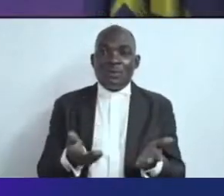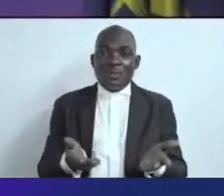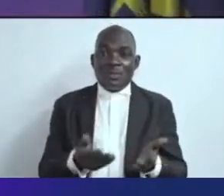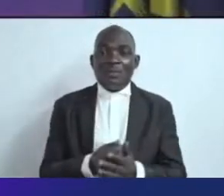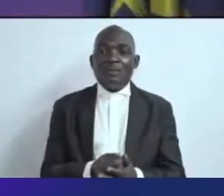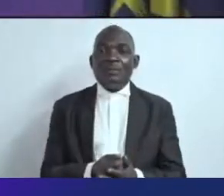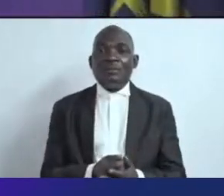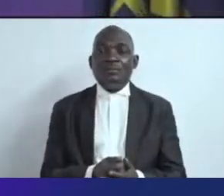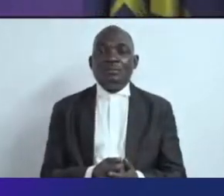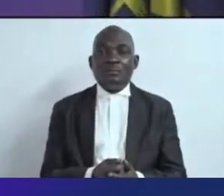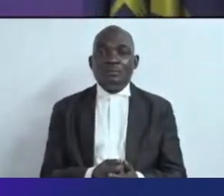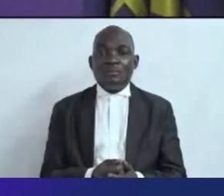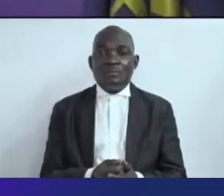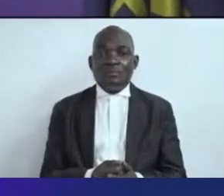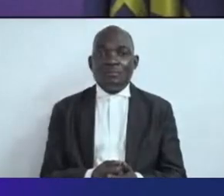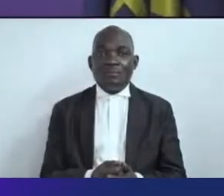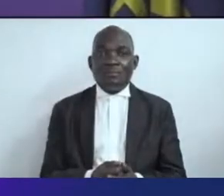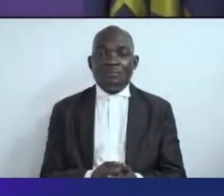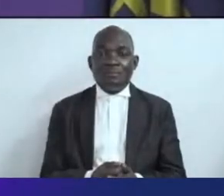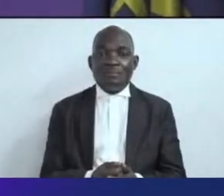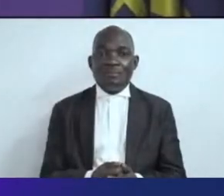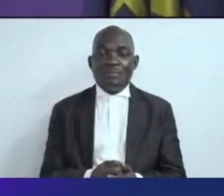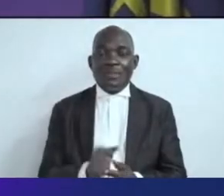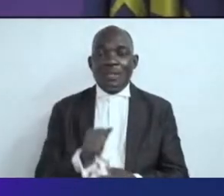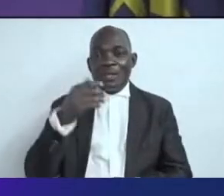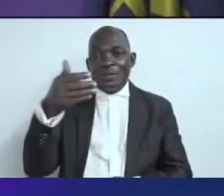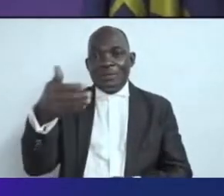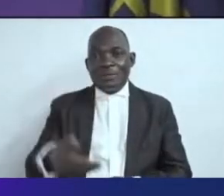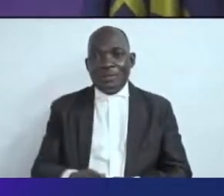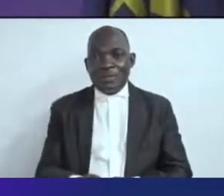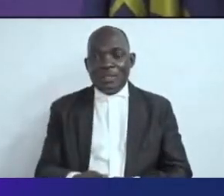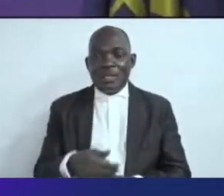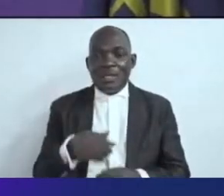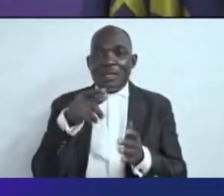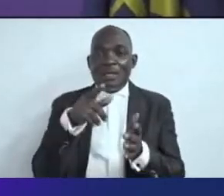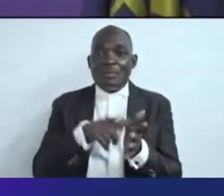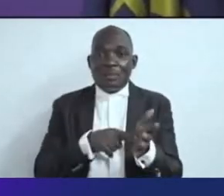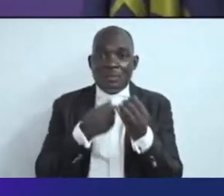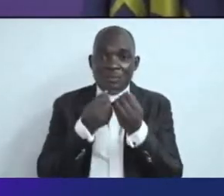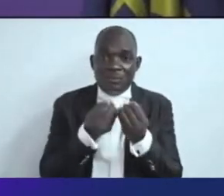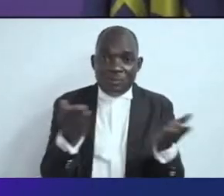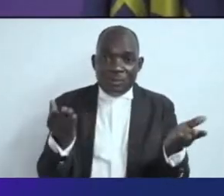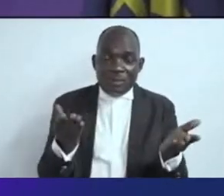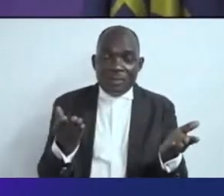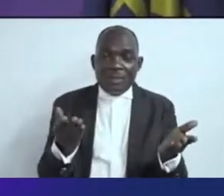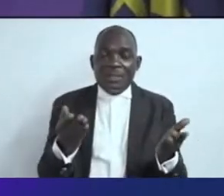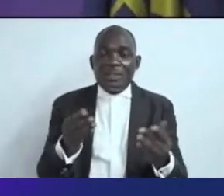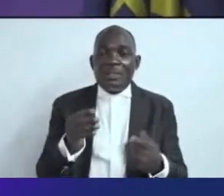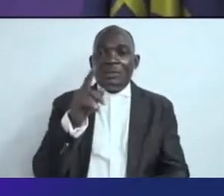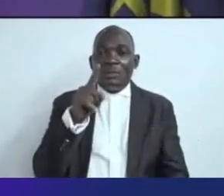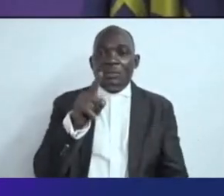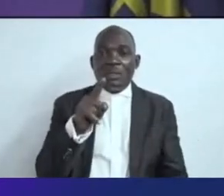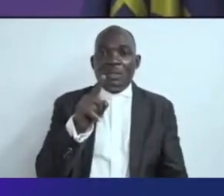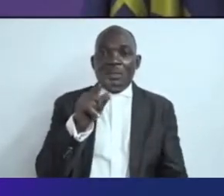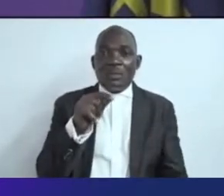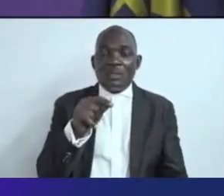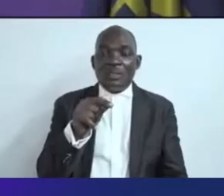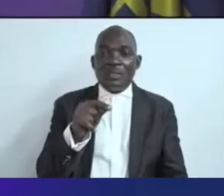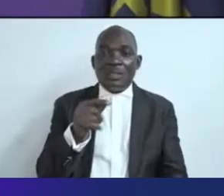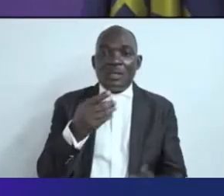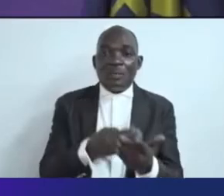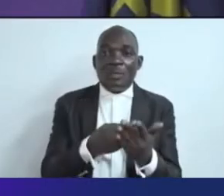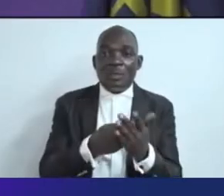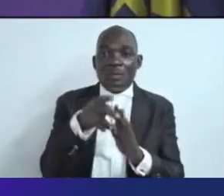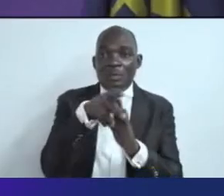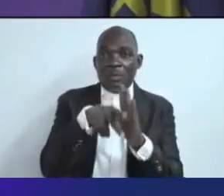media, and welcome to the press briefing for the 120th Monetary Policy